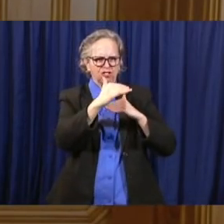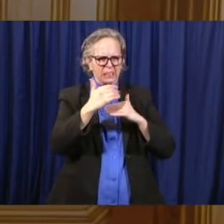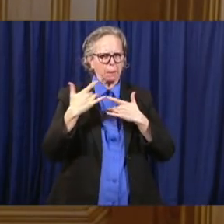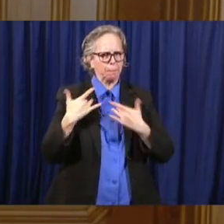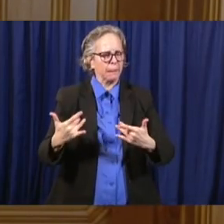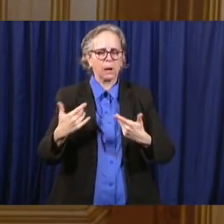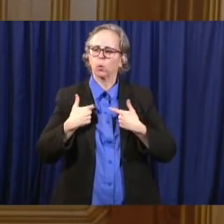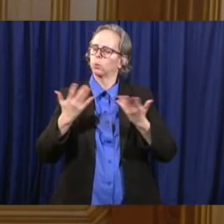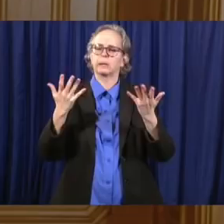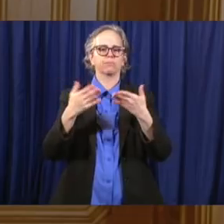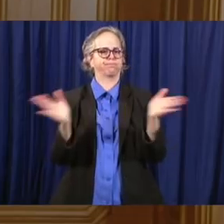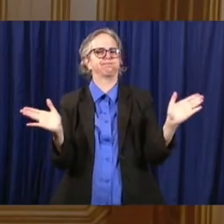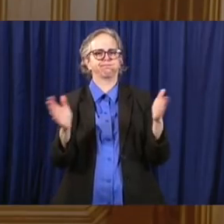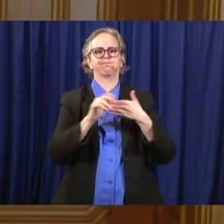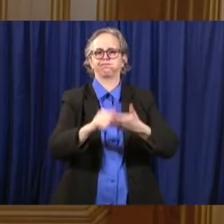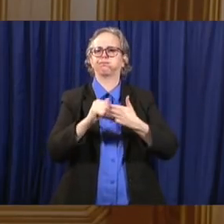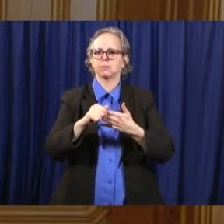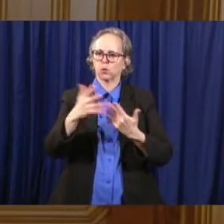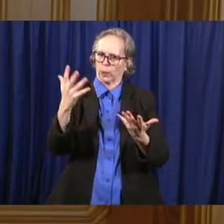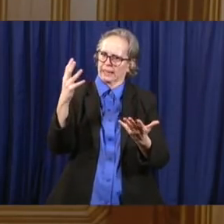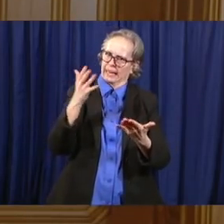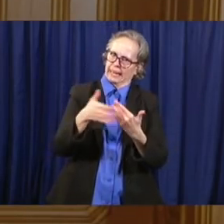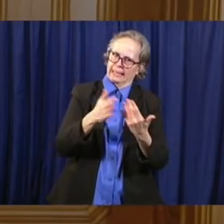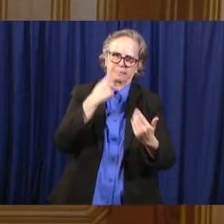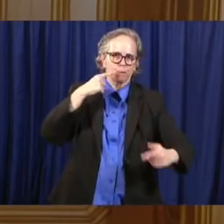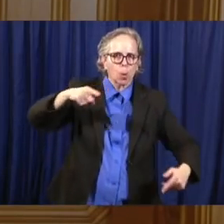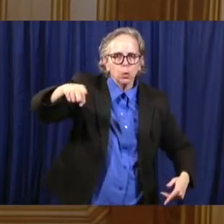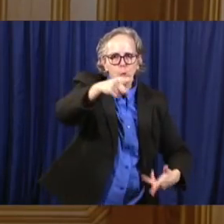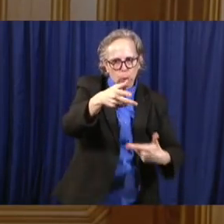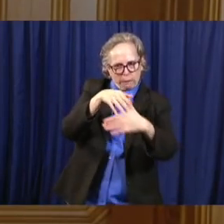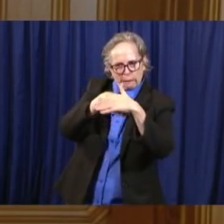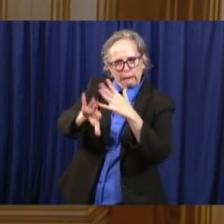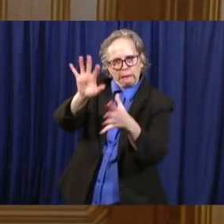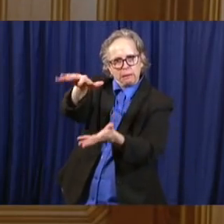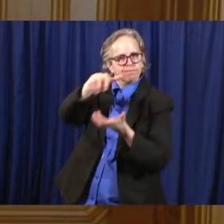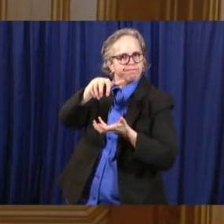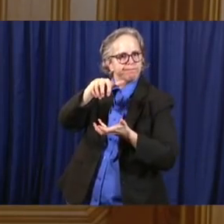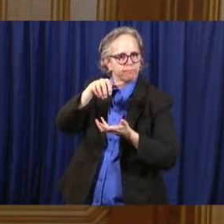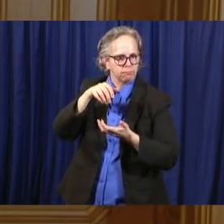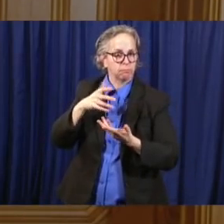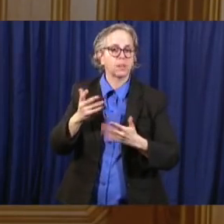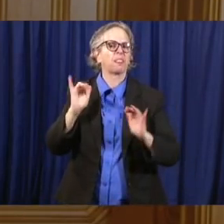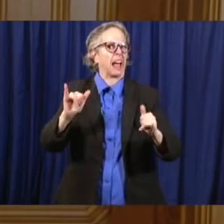today in regard to SNAP.